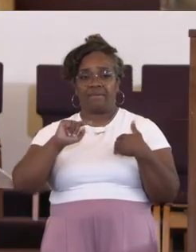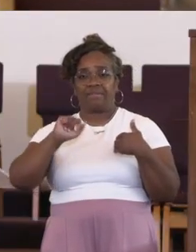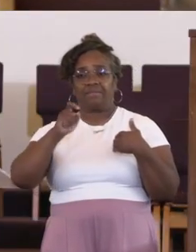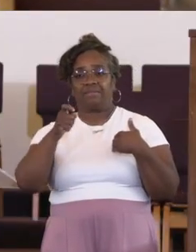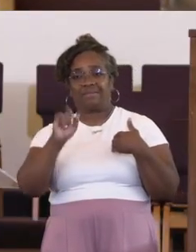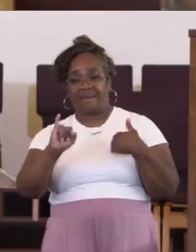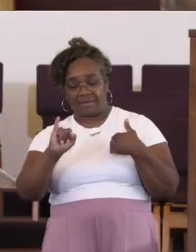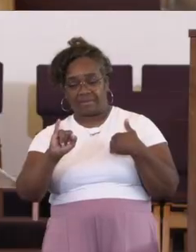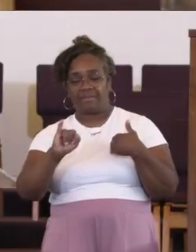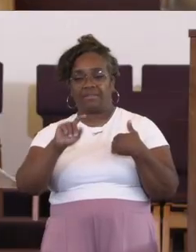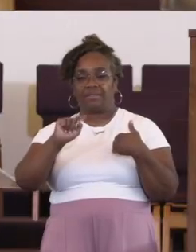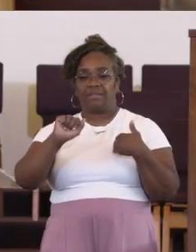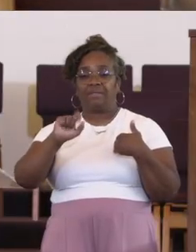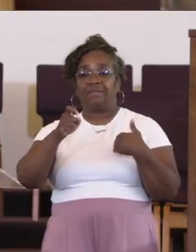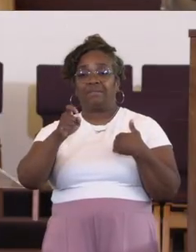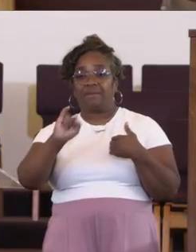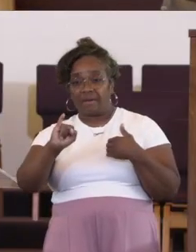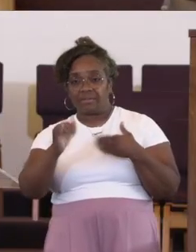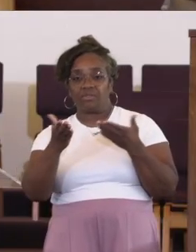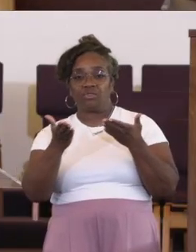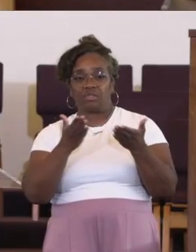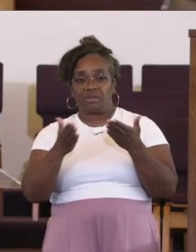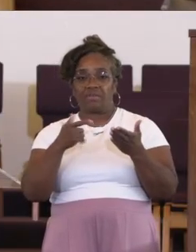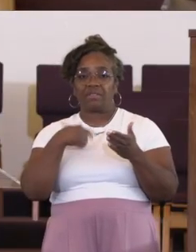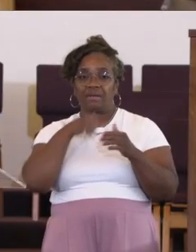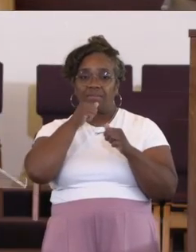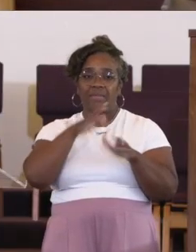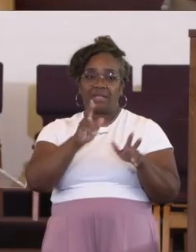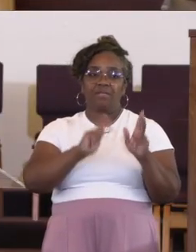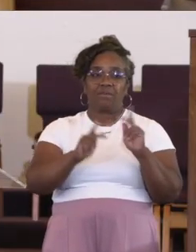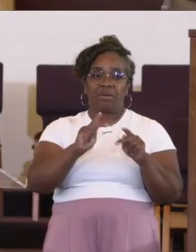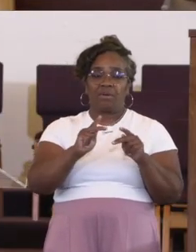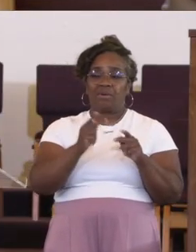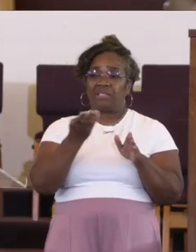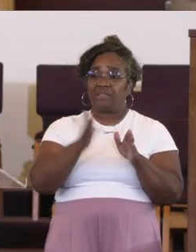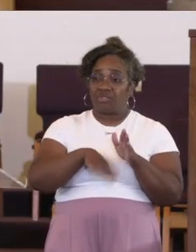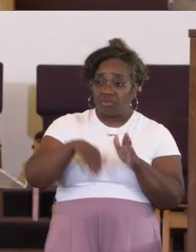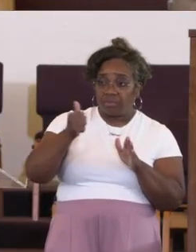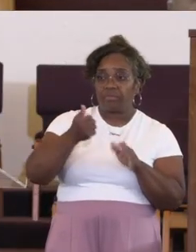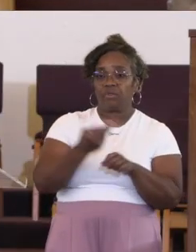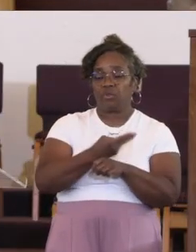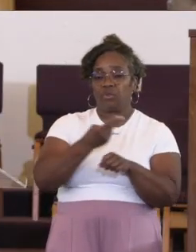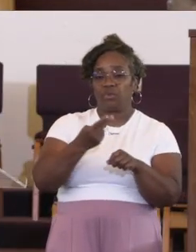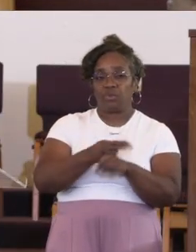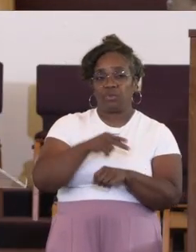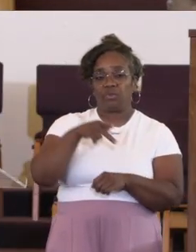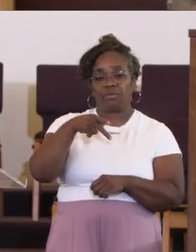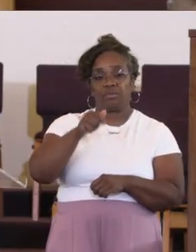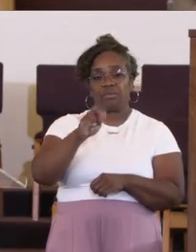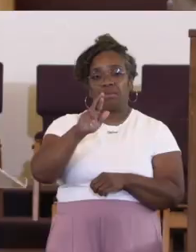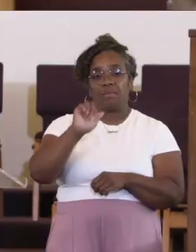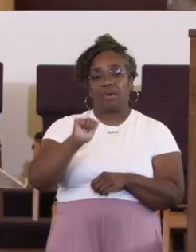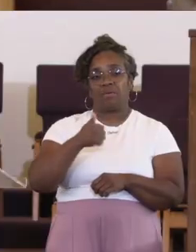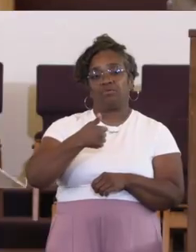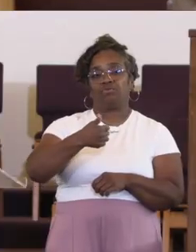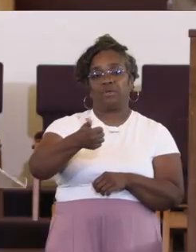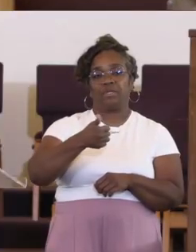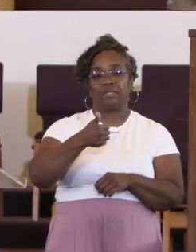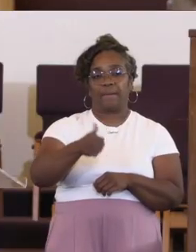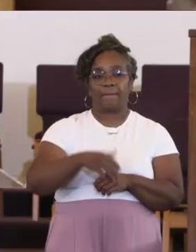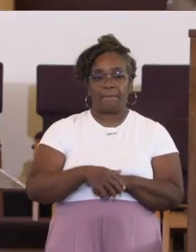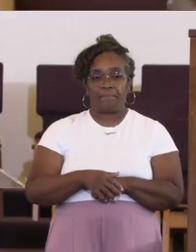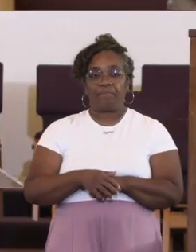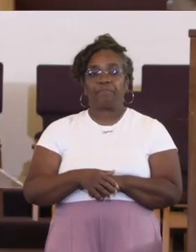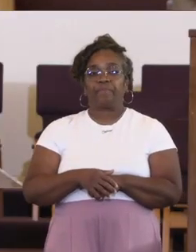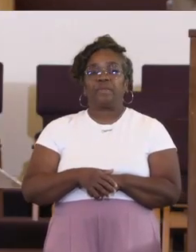be a blessing to folks. It's cheaper to use the paratransit service. And if anyone in the house, when people donate to me, I